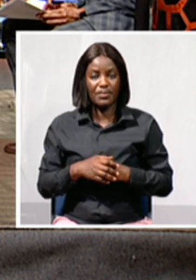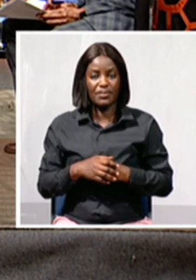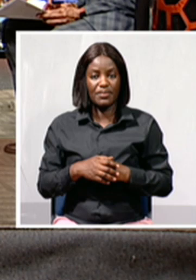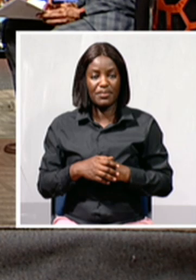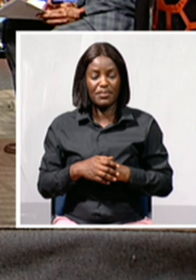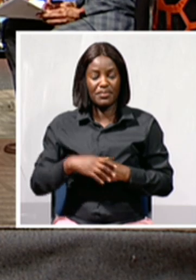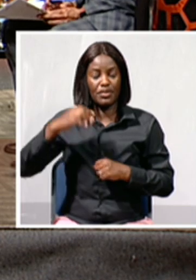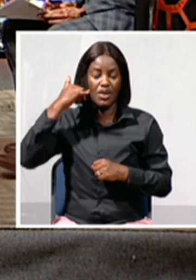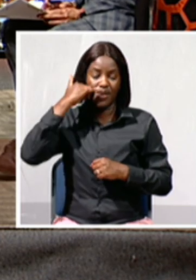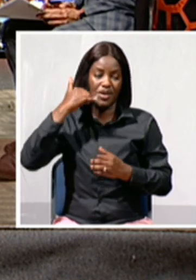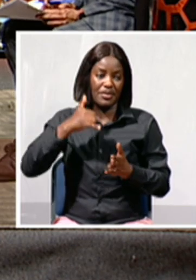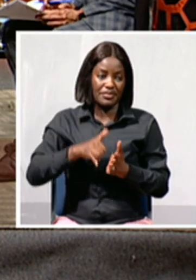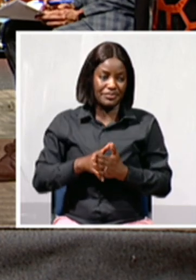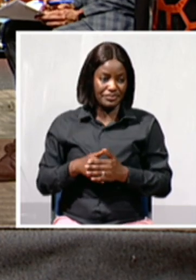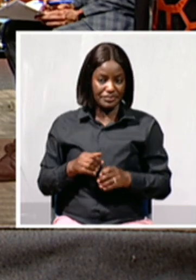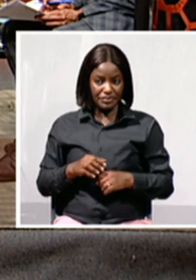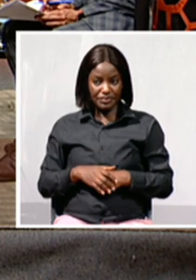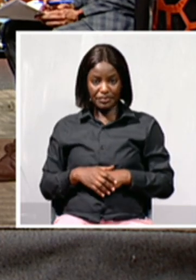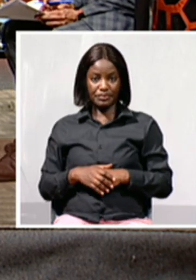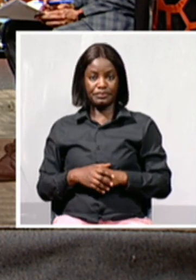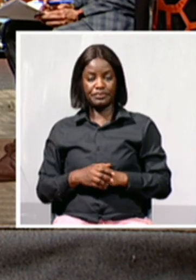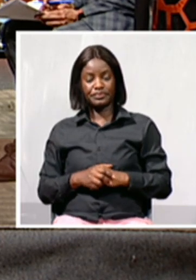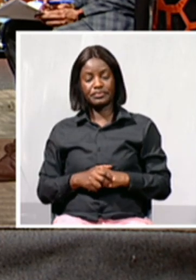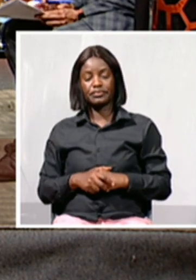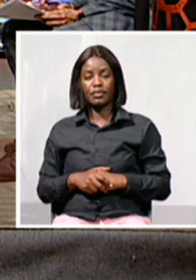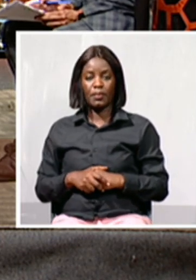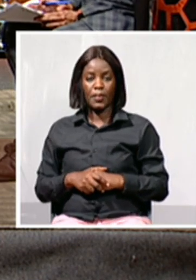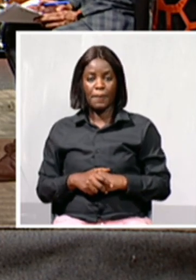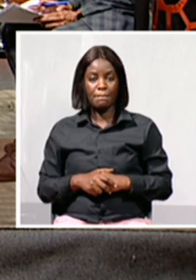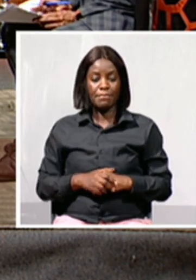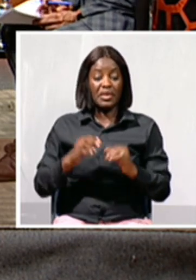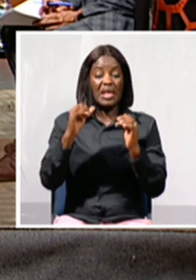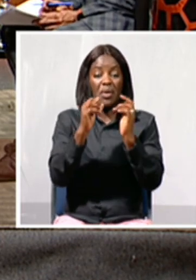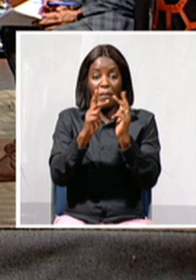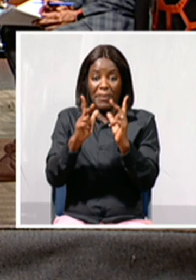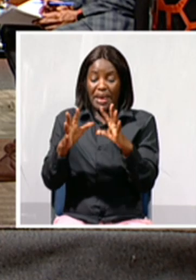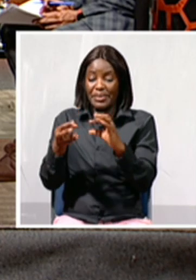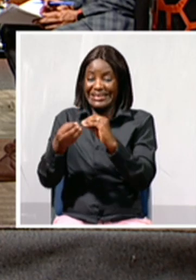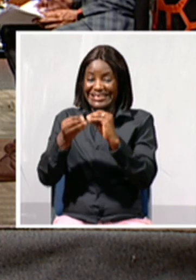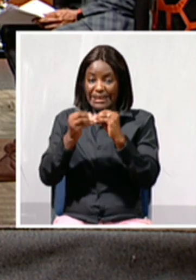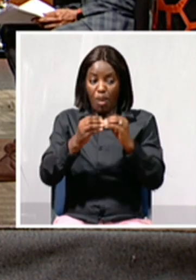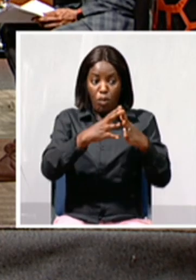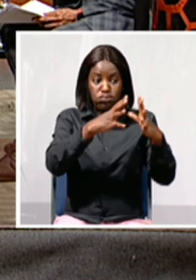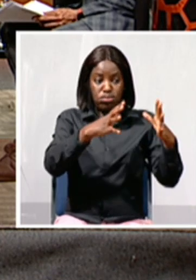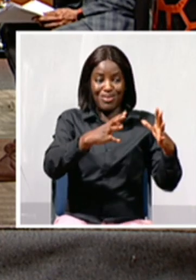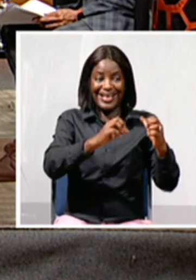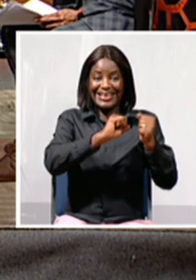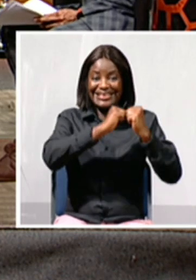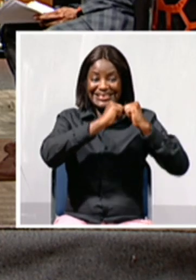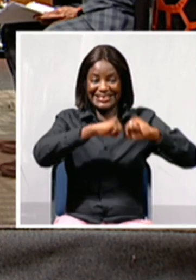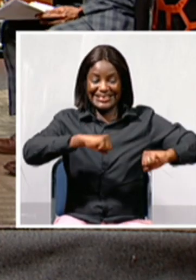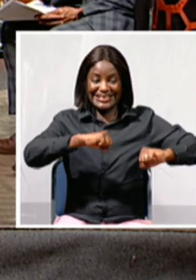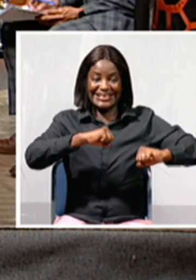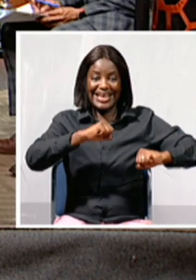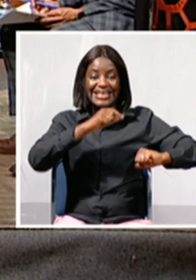whoever. Doctor, I'd like you to tackle this question. So if we're saying that if the majority decides not to vote, not to even register to